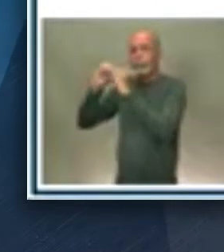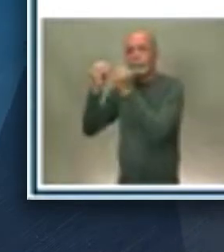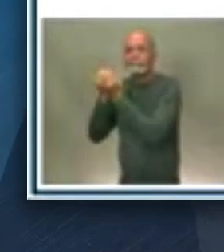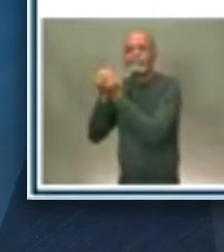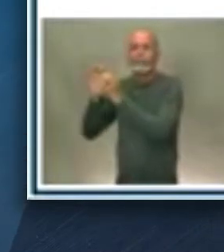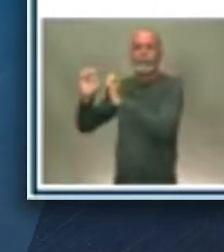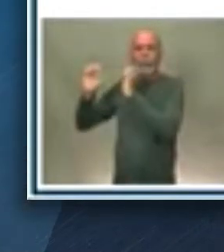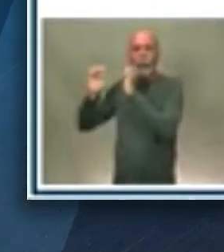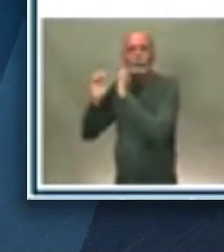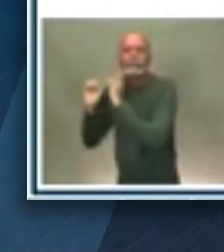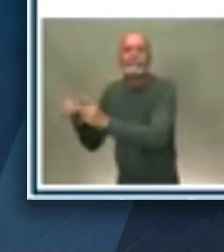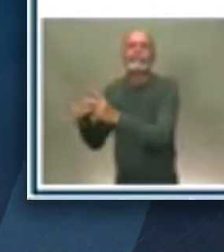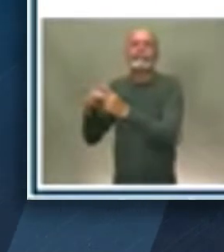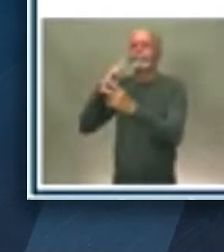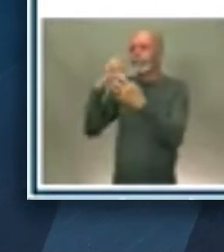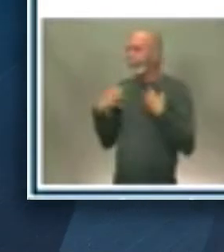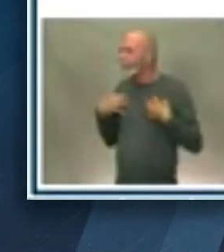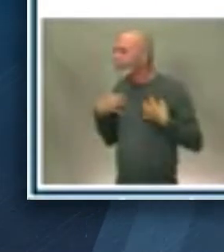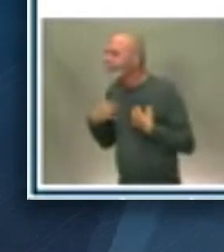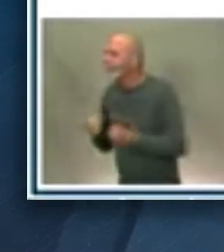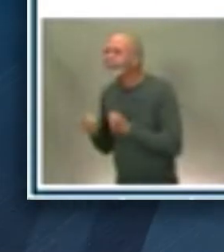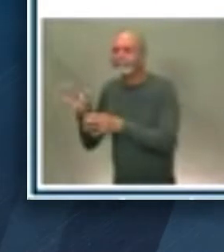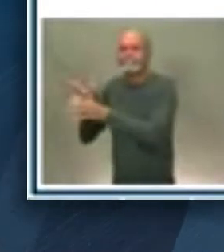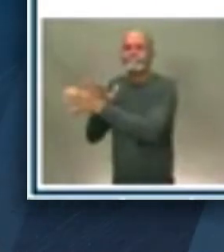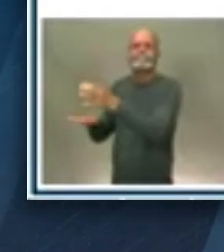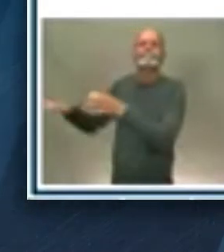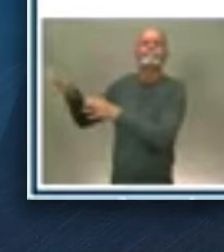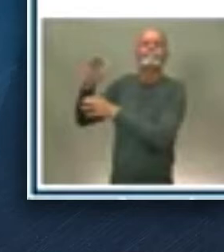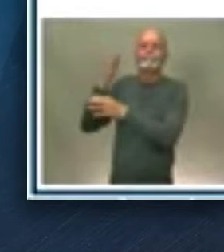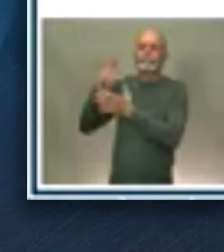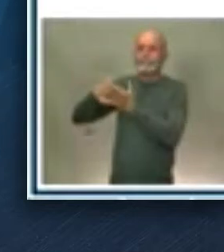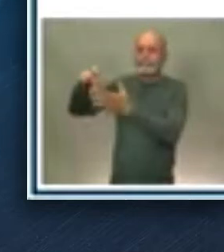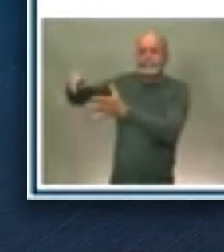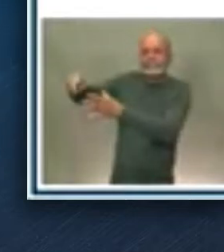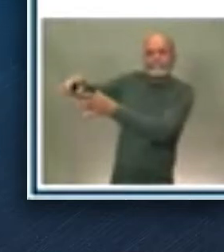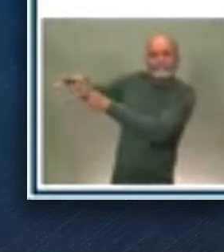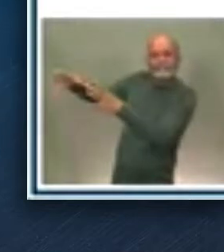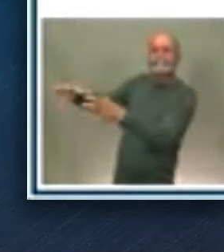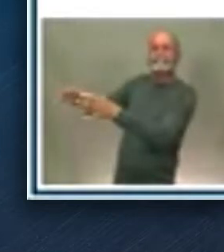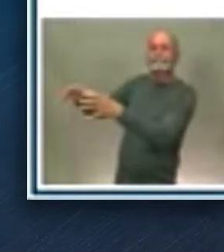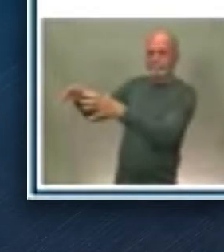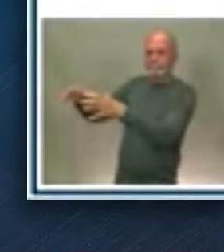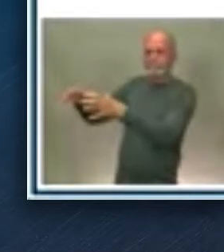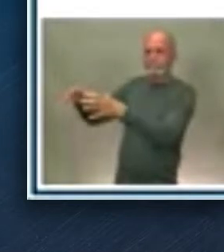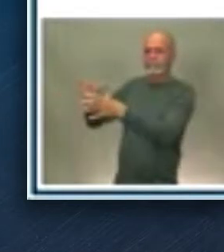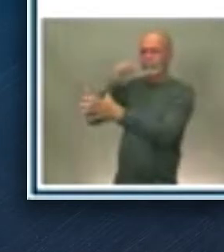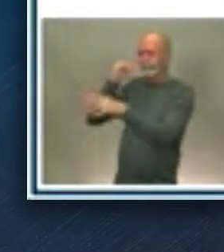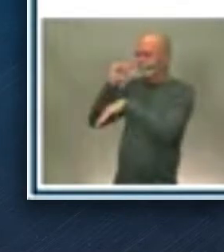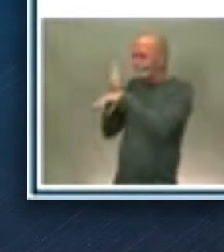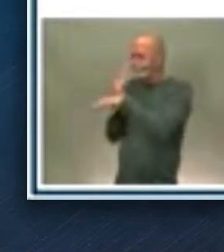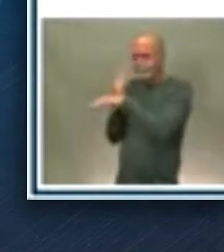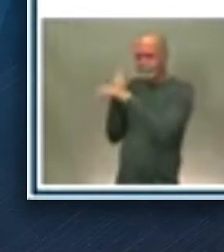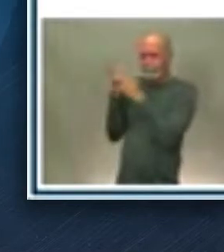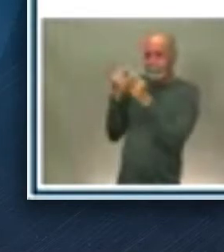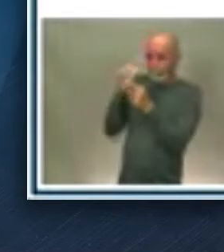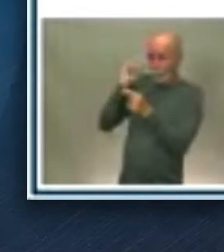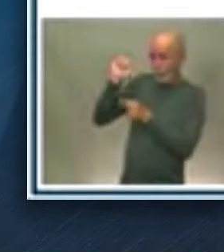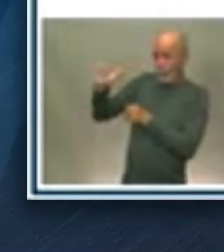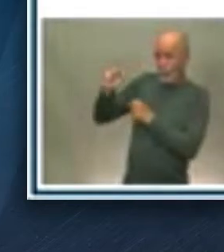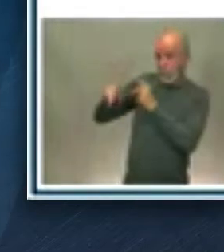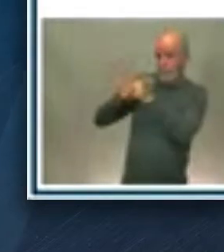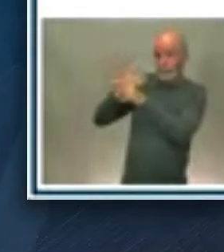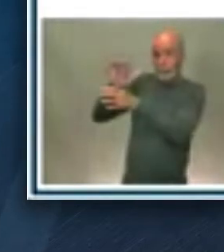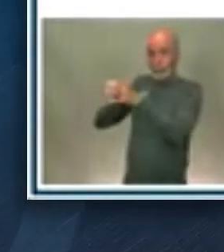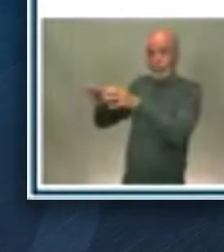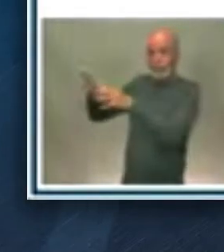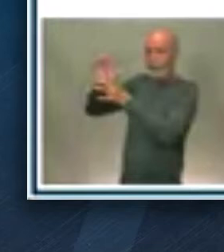that we're actively going to make sure that there's an appropriate mechanism where local voices have a say